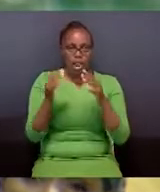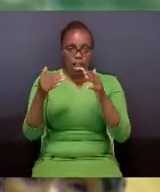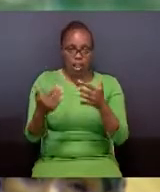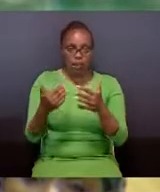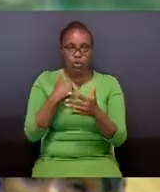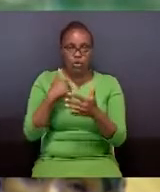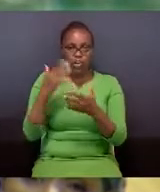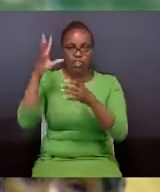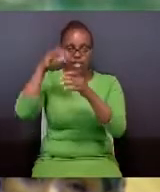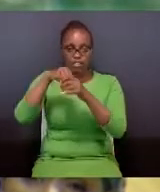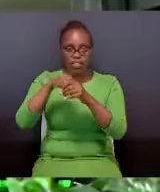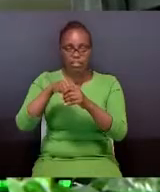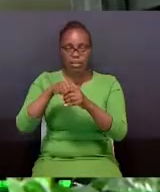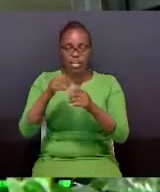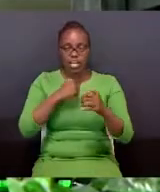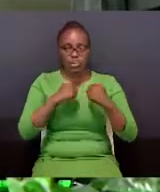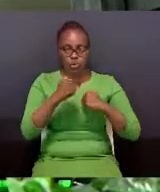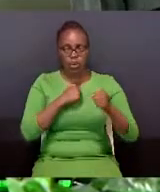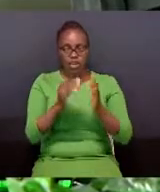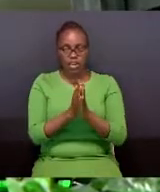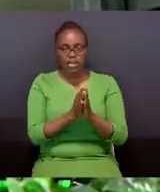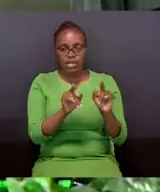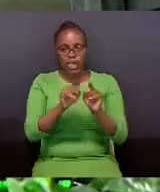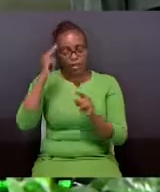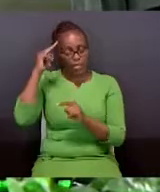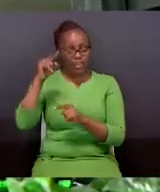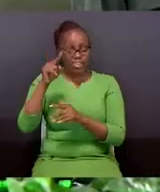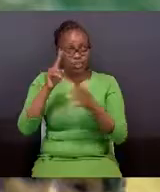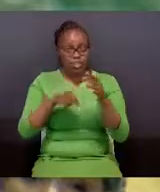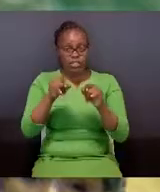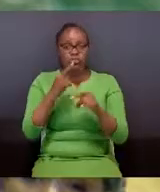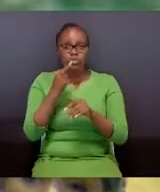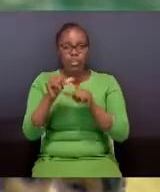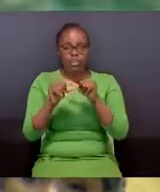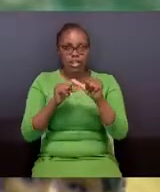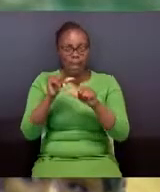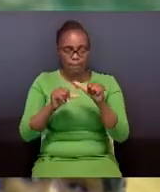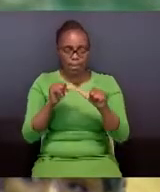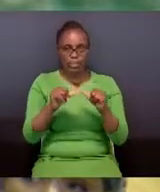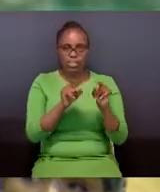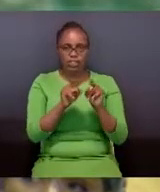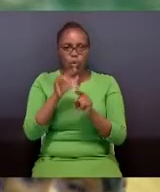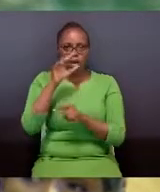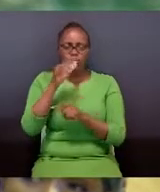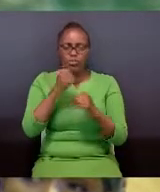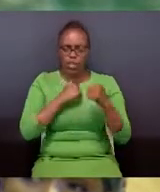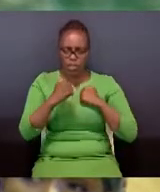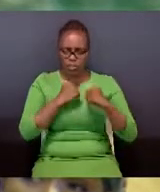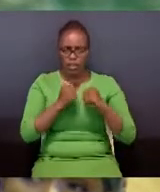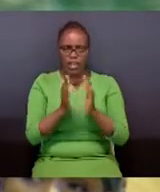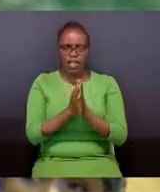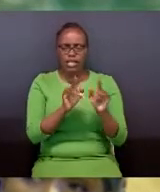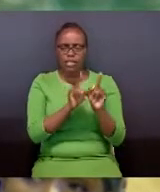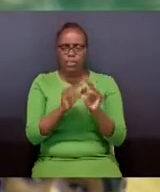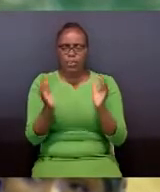how to have investment in Rwanda, right? I think that was really what she was asking. It was quite a bit, but reinvesting in Rwanda, but also how do we